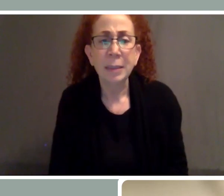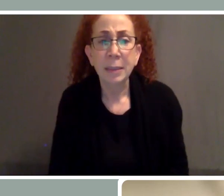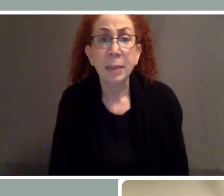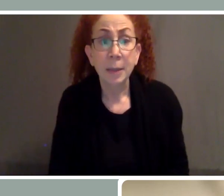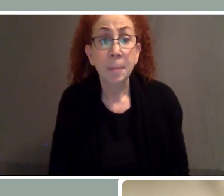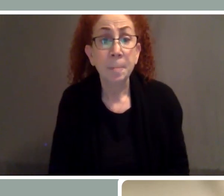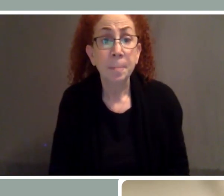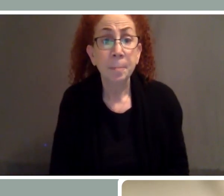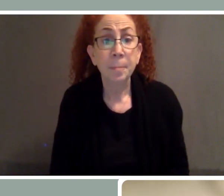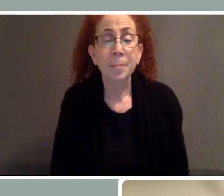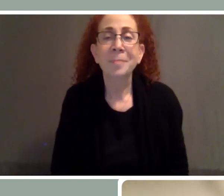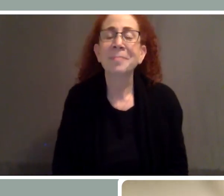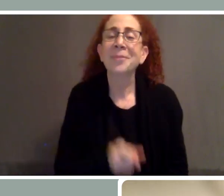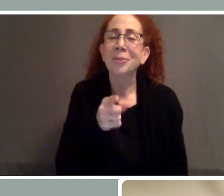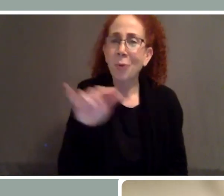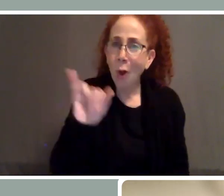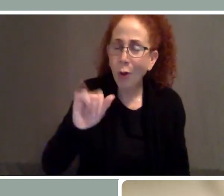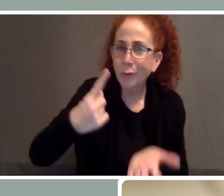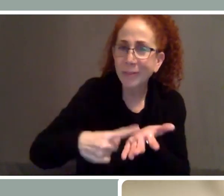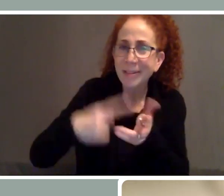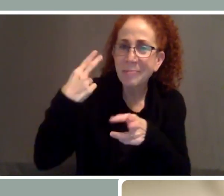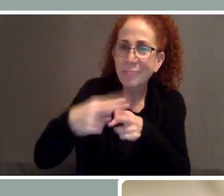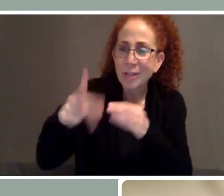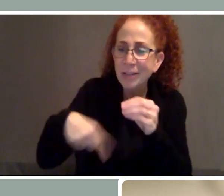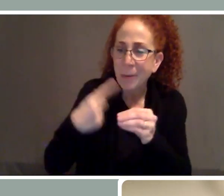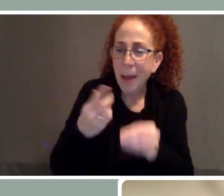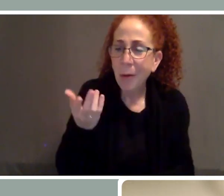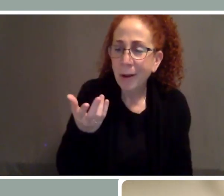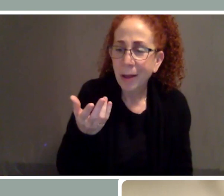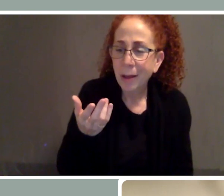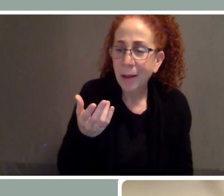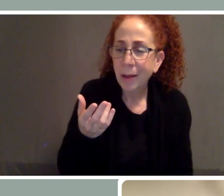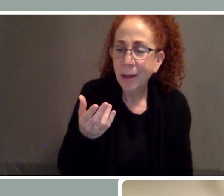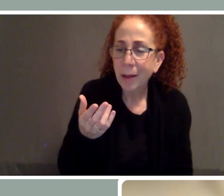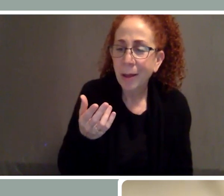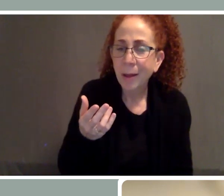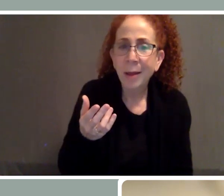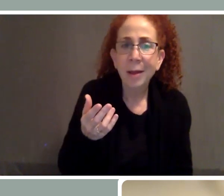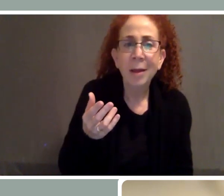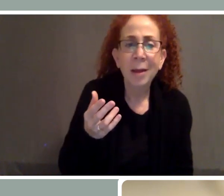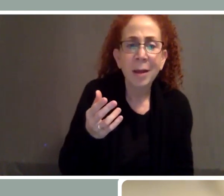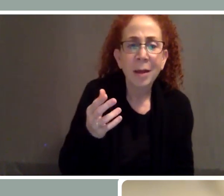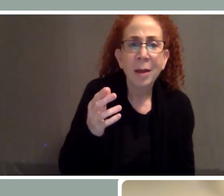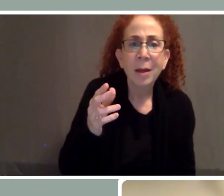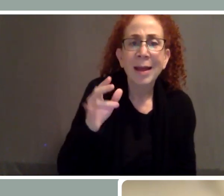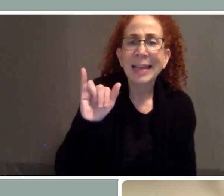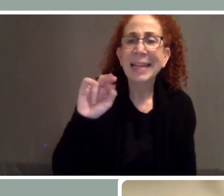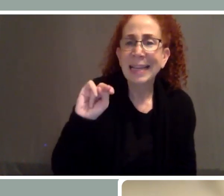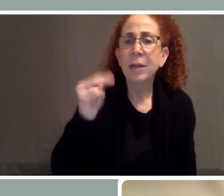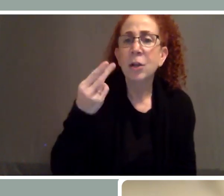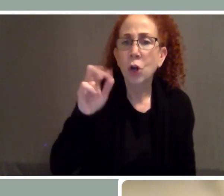Yeah. You also talked a little bit about trastuzumab deruxtecan, or